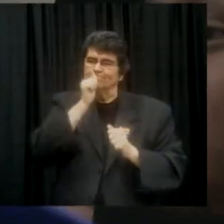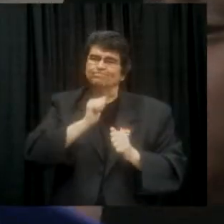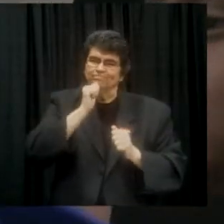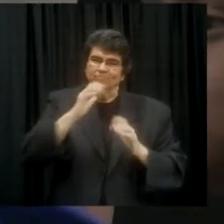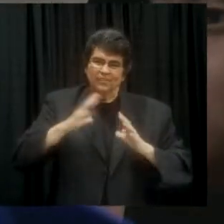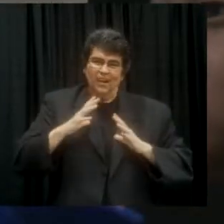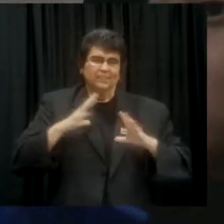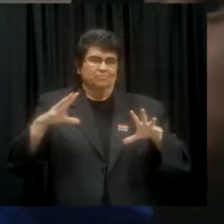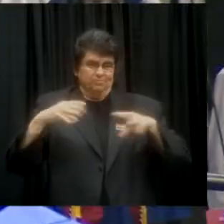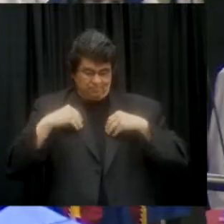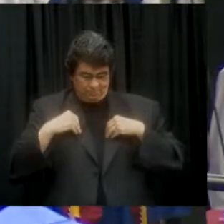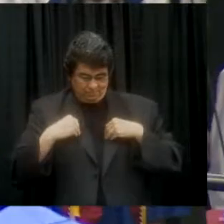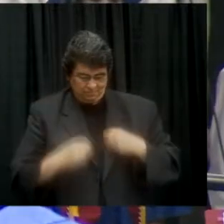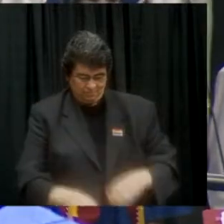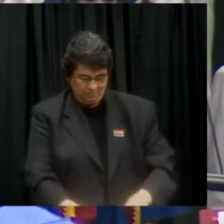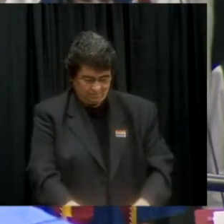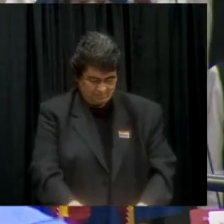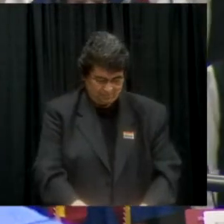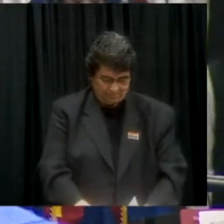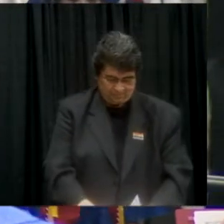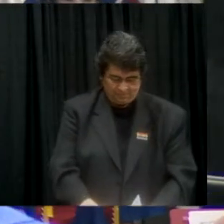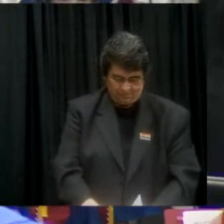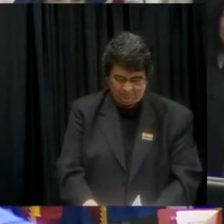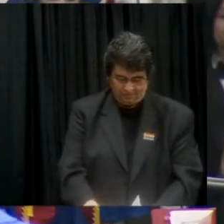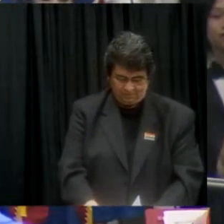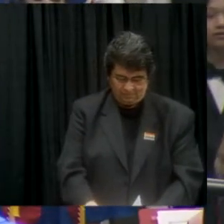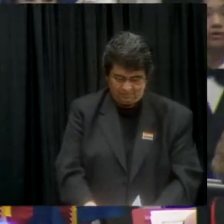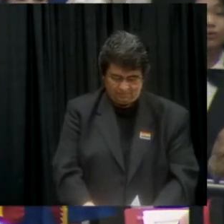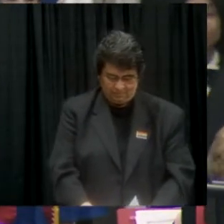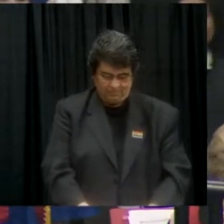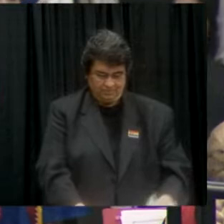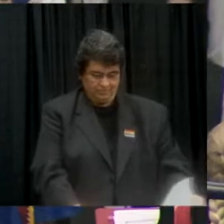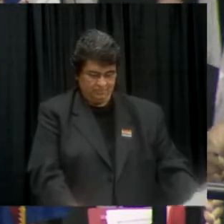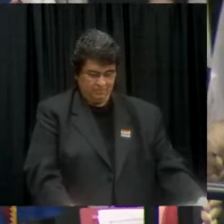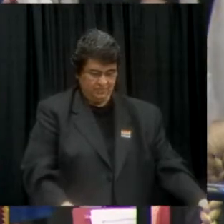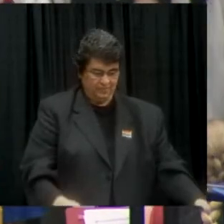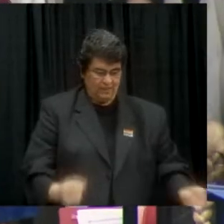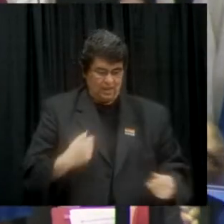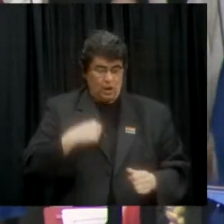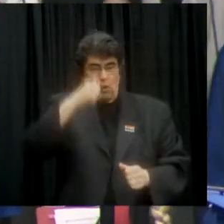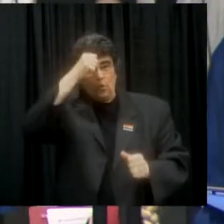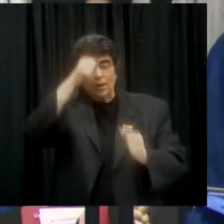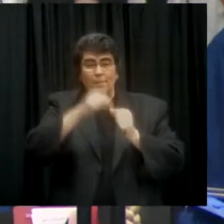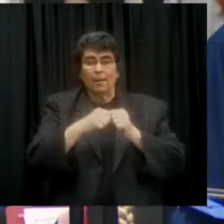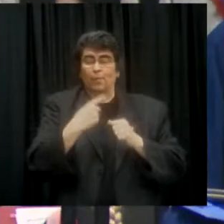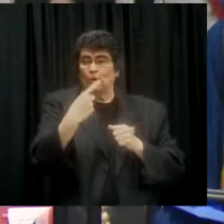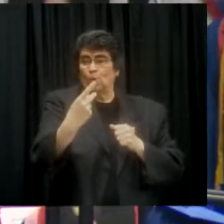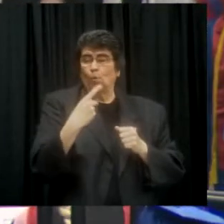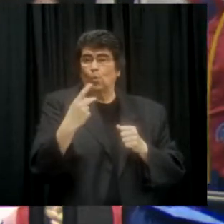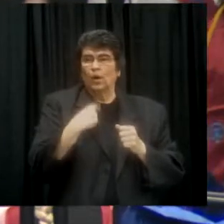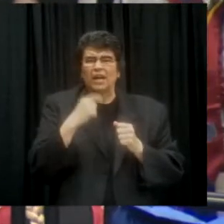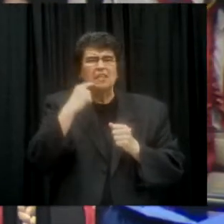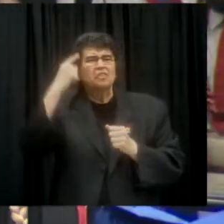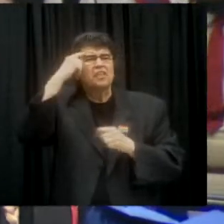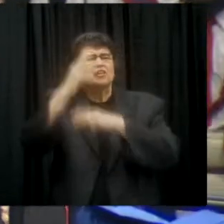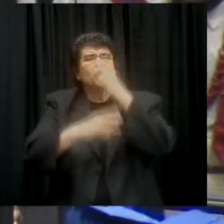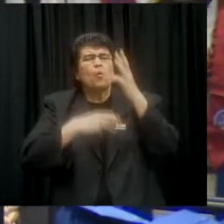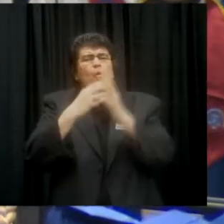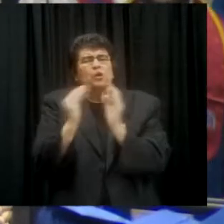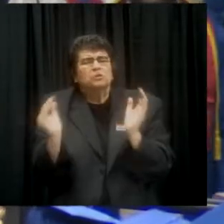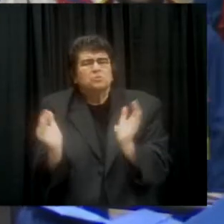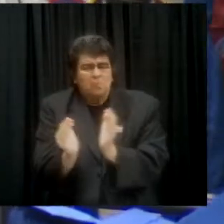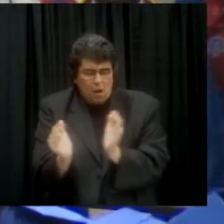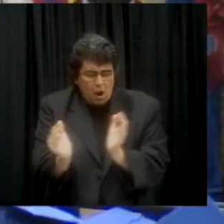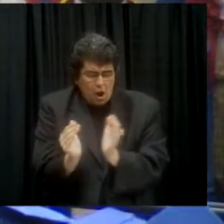it through. Remember the size of the world before. It was you and